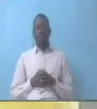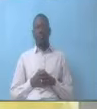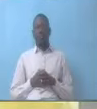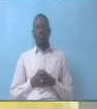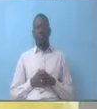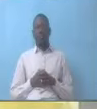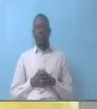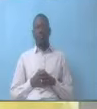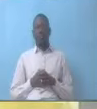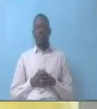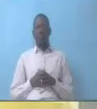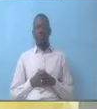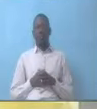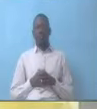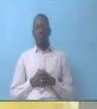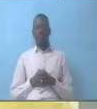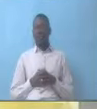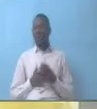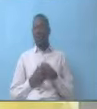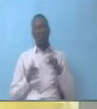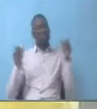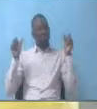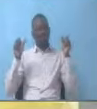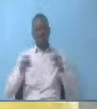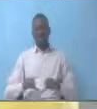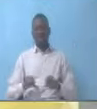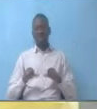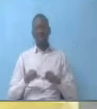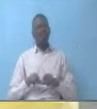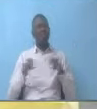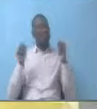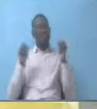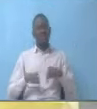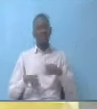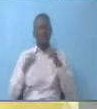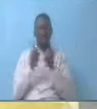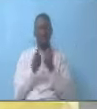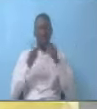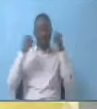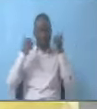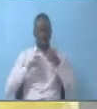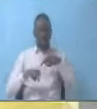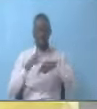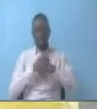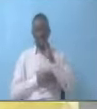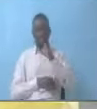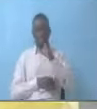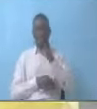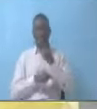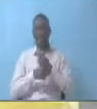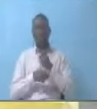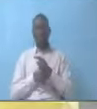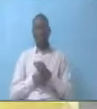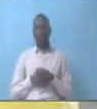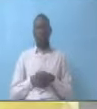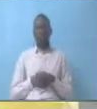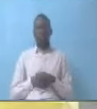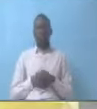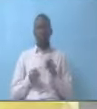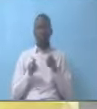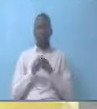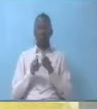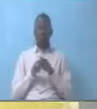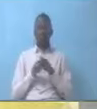It was bad. The worst thing that happened to this country. Lu bon la won. Li gëna bon nak té xewna fi ci réew. The evidence given in this